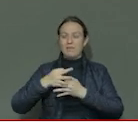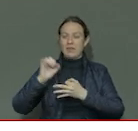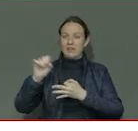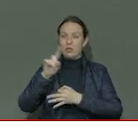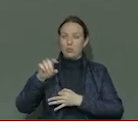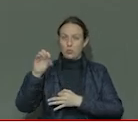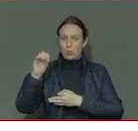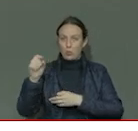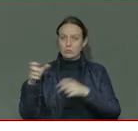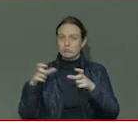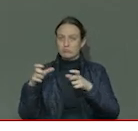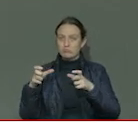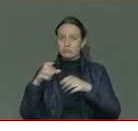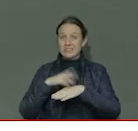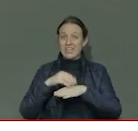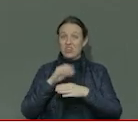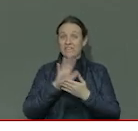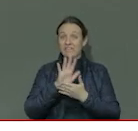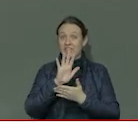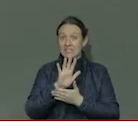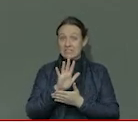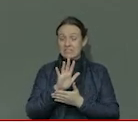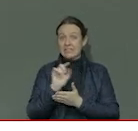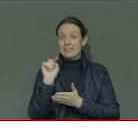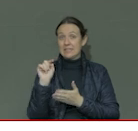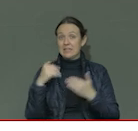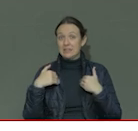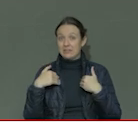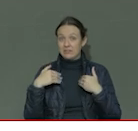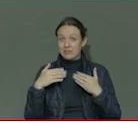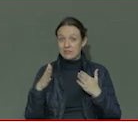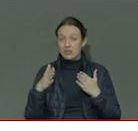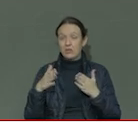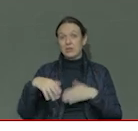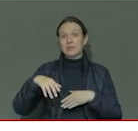that at 15, he actually starts practicing Hinduism,